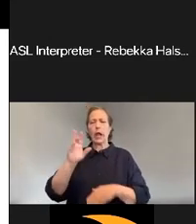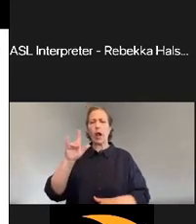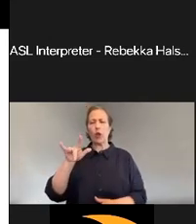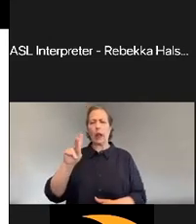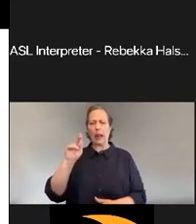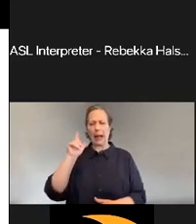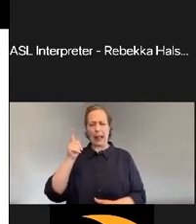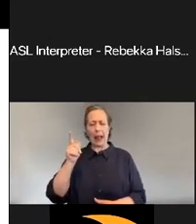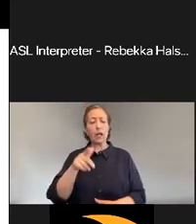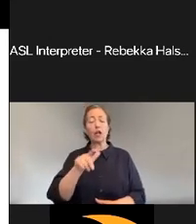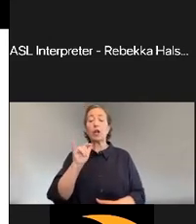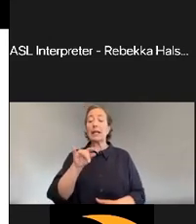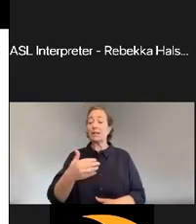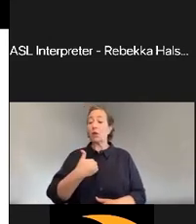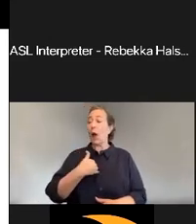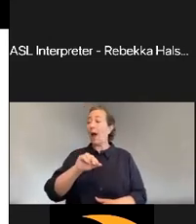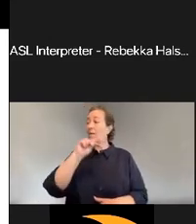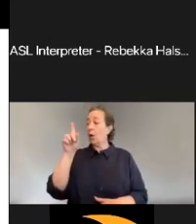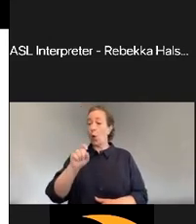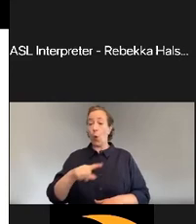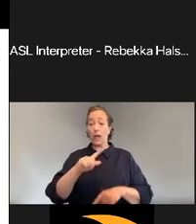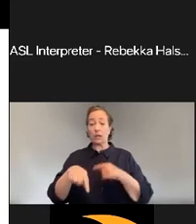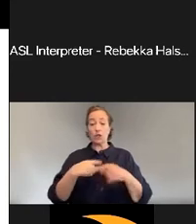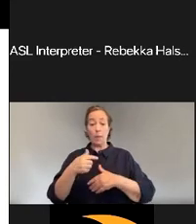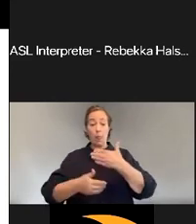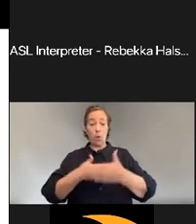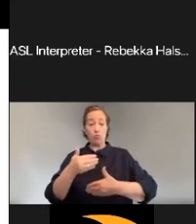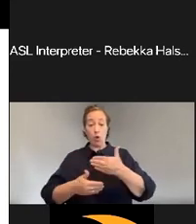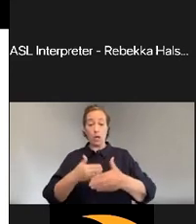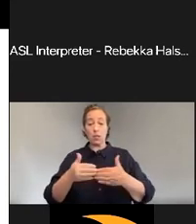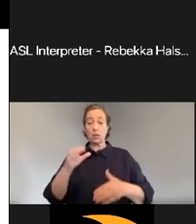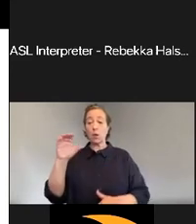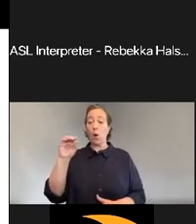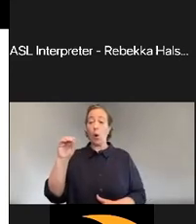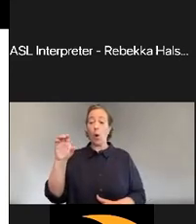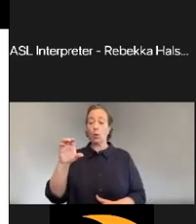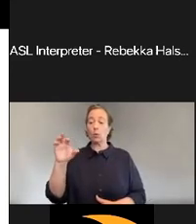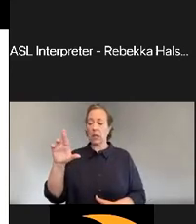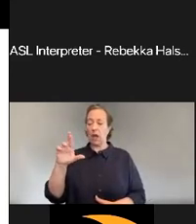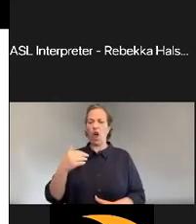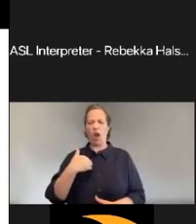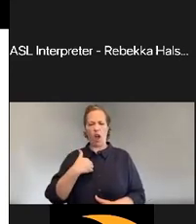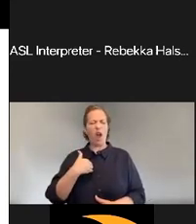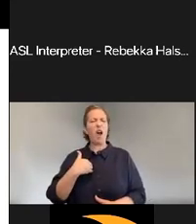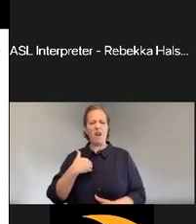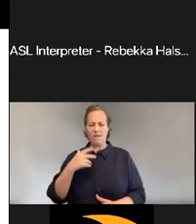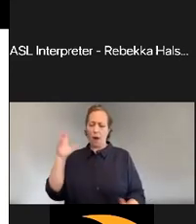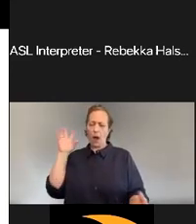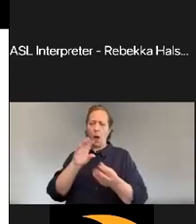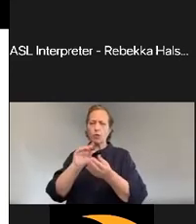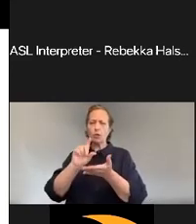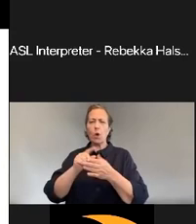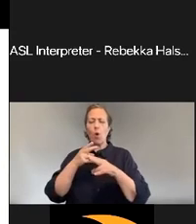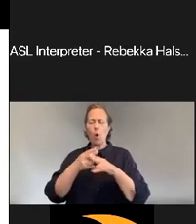questions about OCR's process for complaint resolution, OCR has a comprehensive publication called our